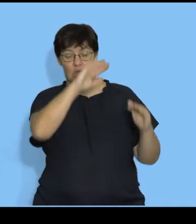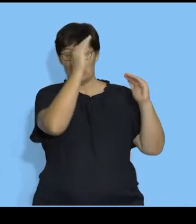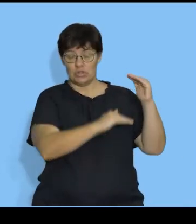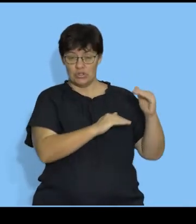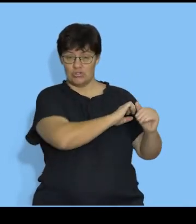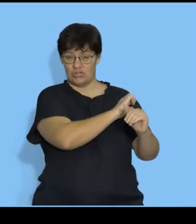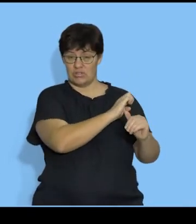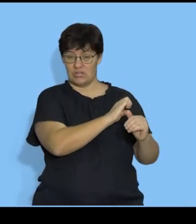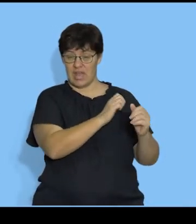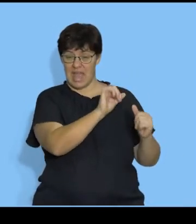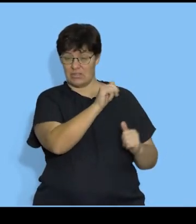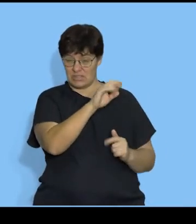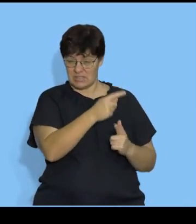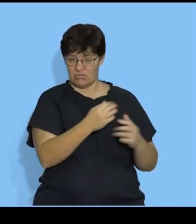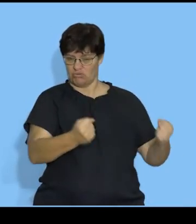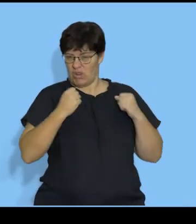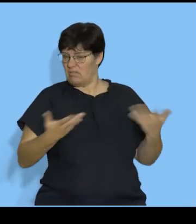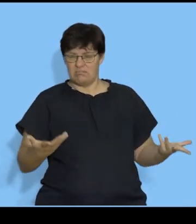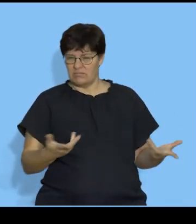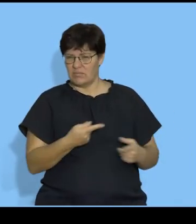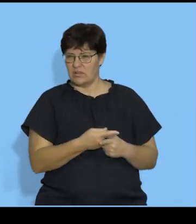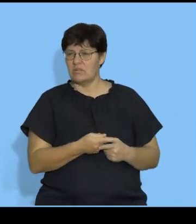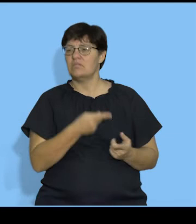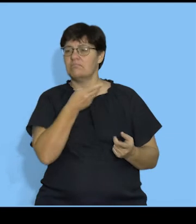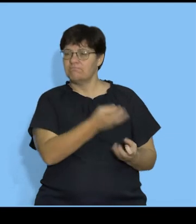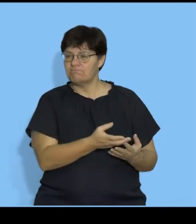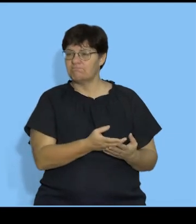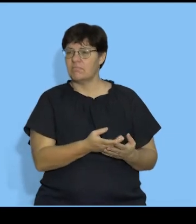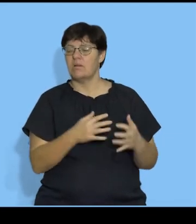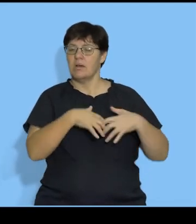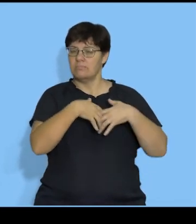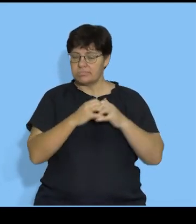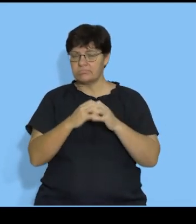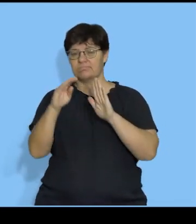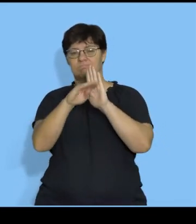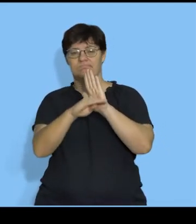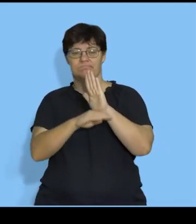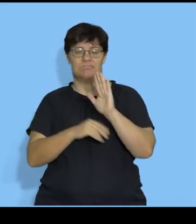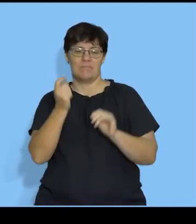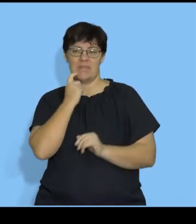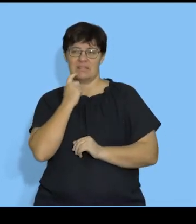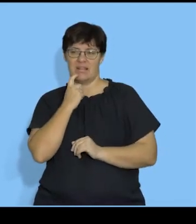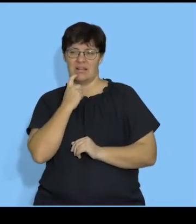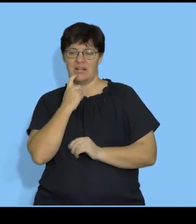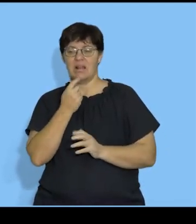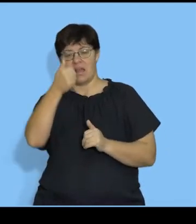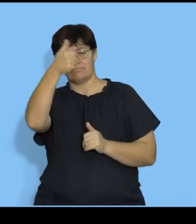reaction, they actually provide a method for establishing a list of metals in the order or a sequence from the strongest